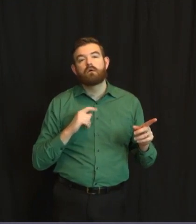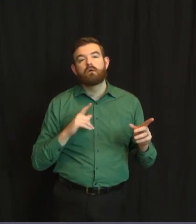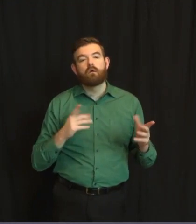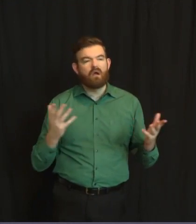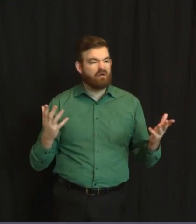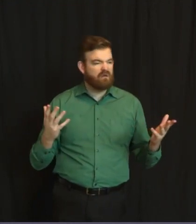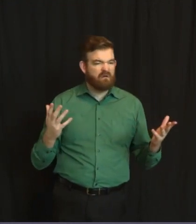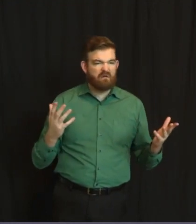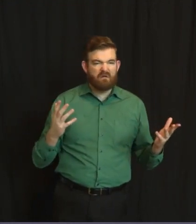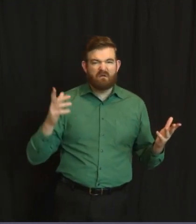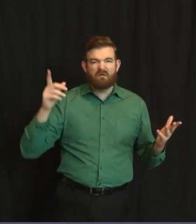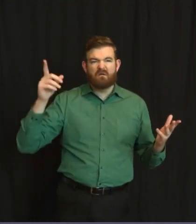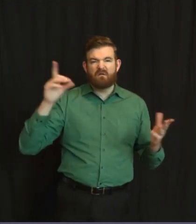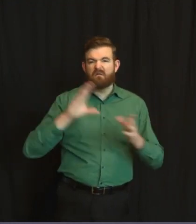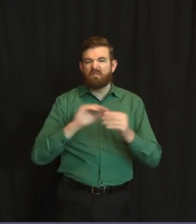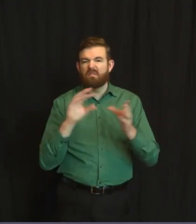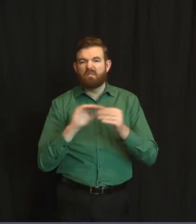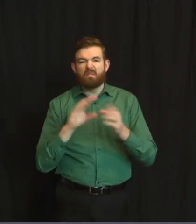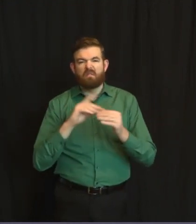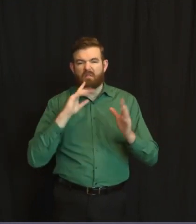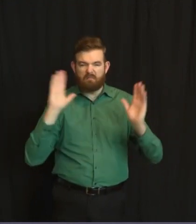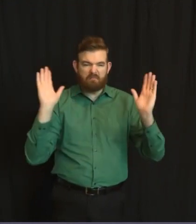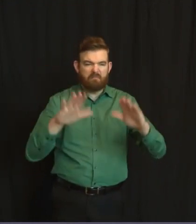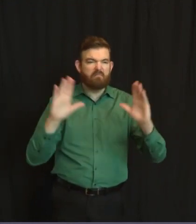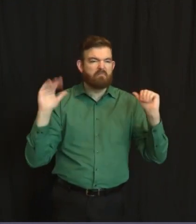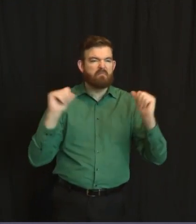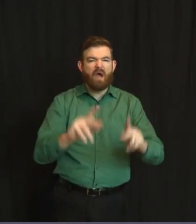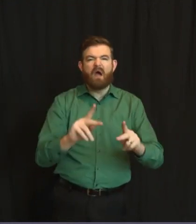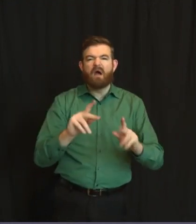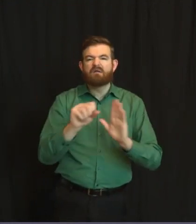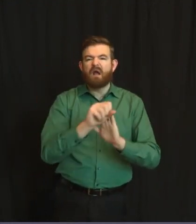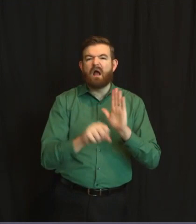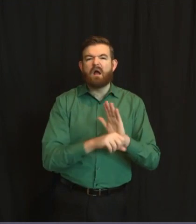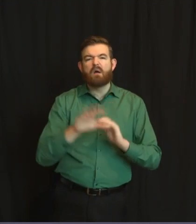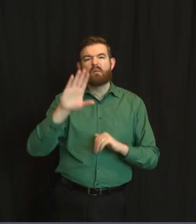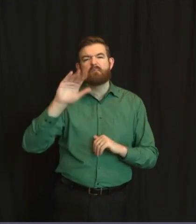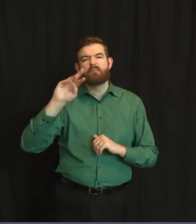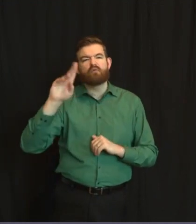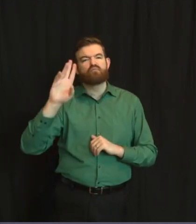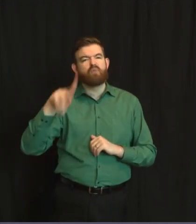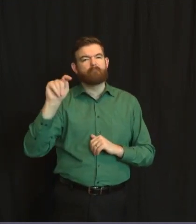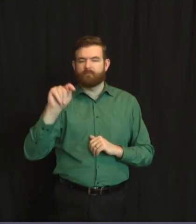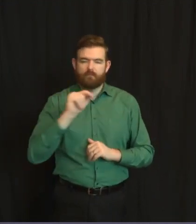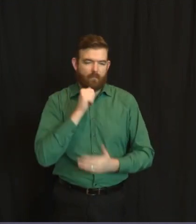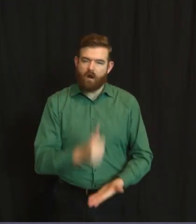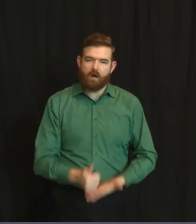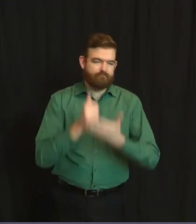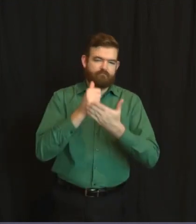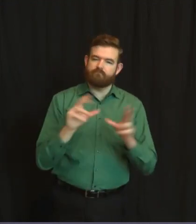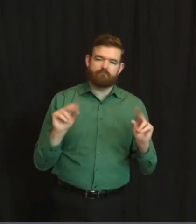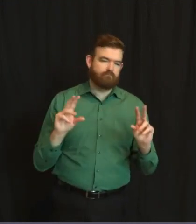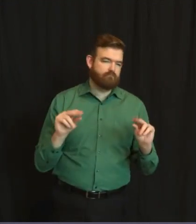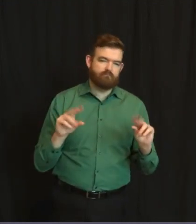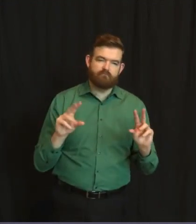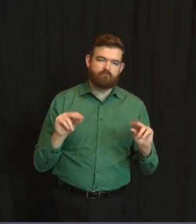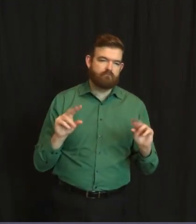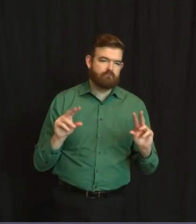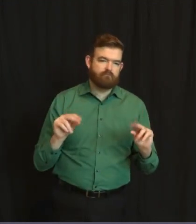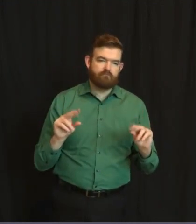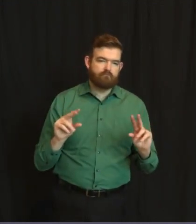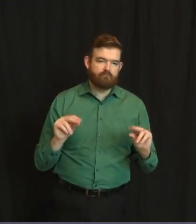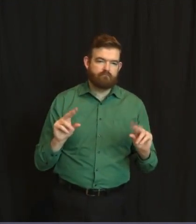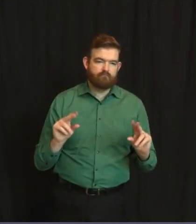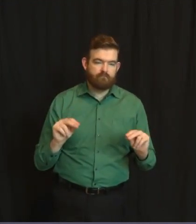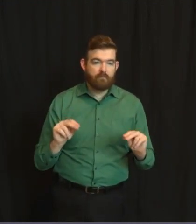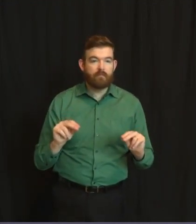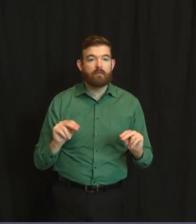said the right things in public, was open to it in private with me, and the video call, the vice president